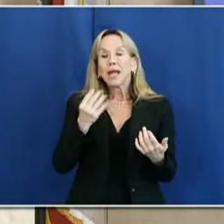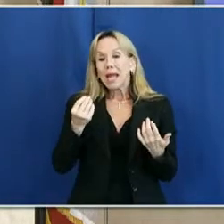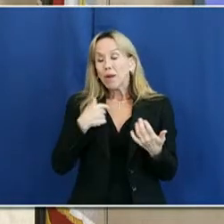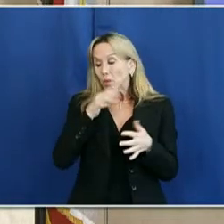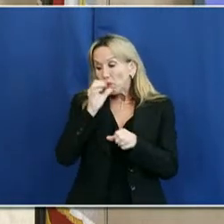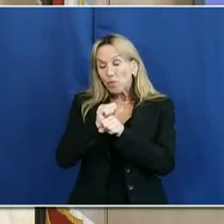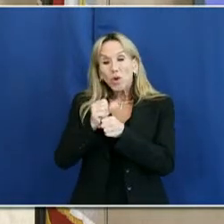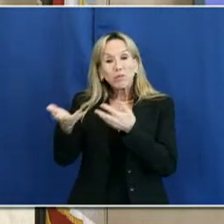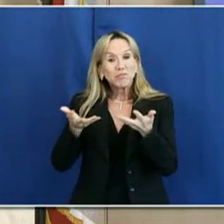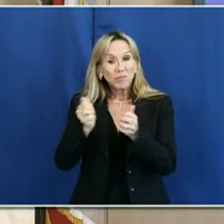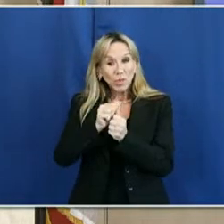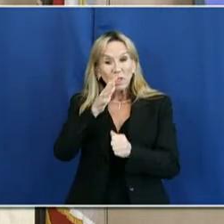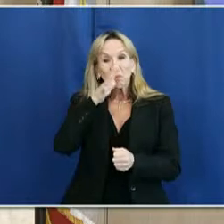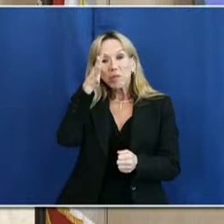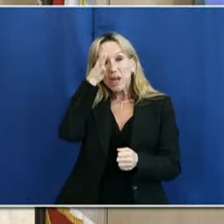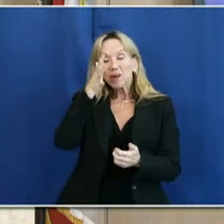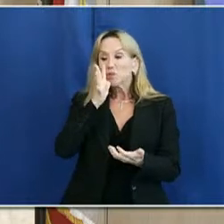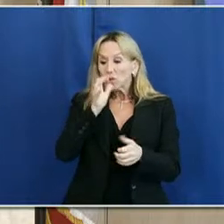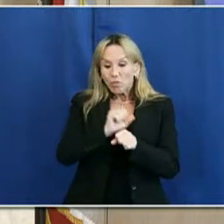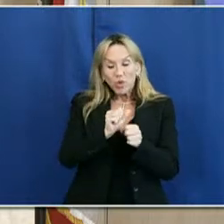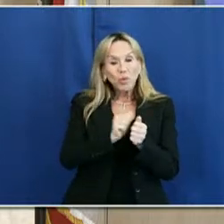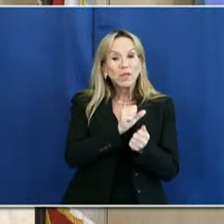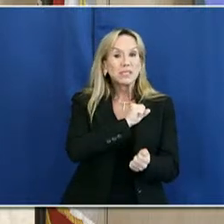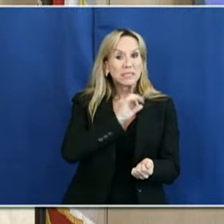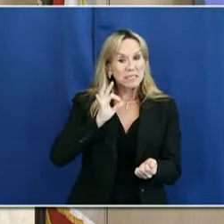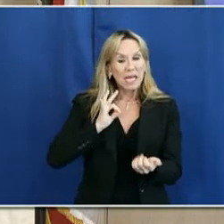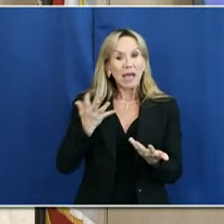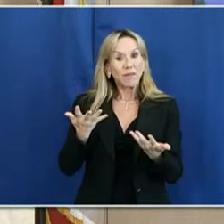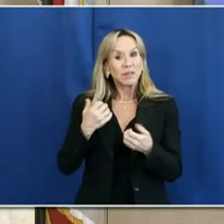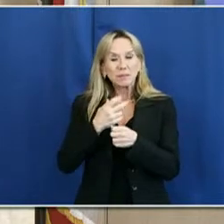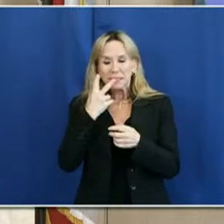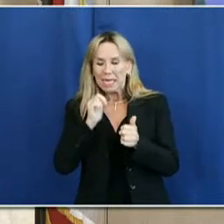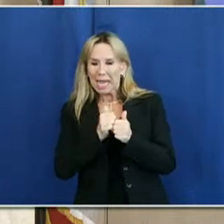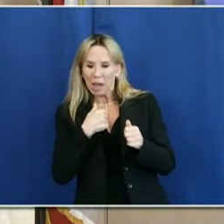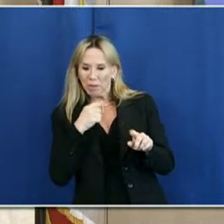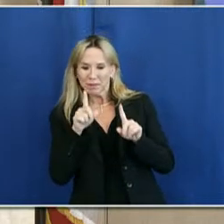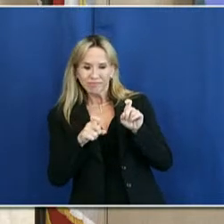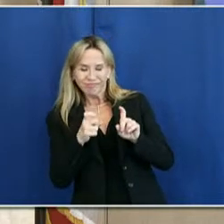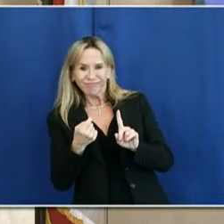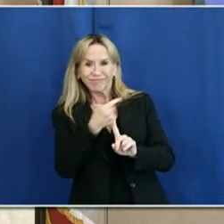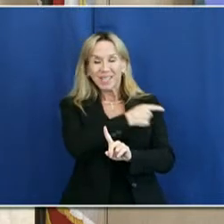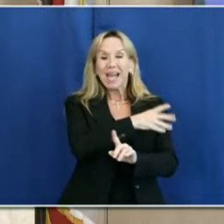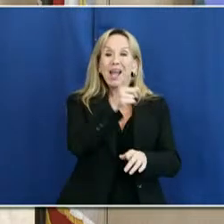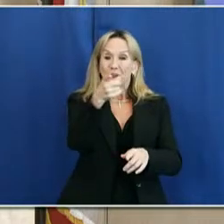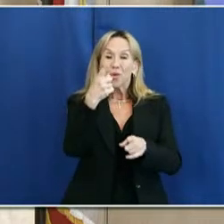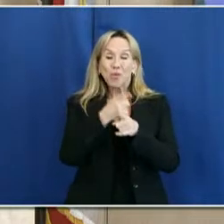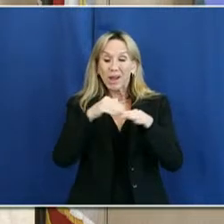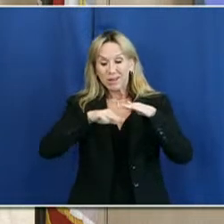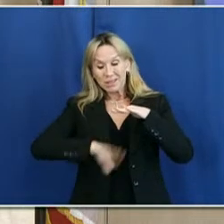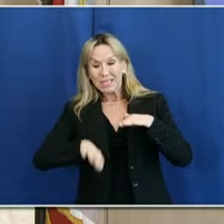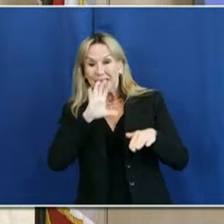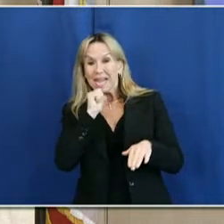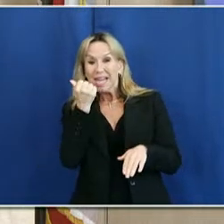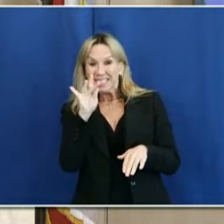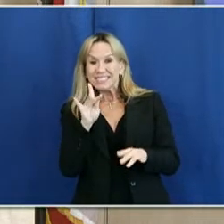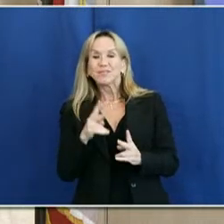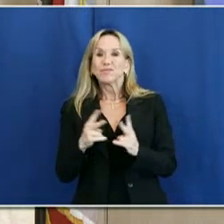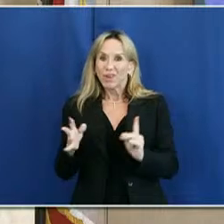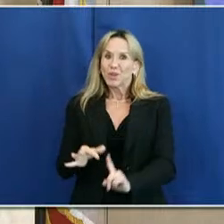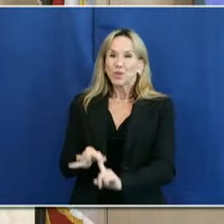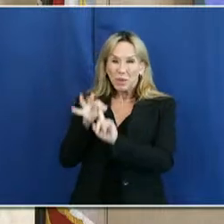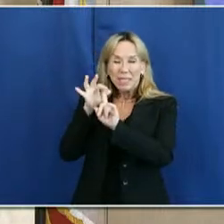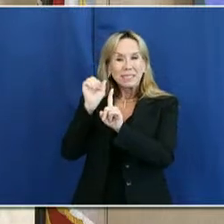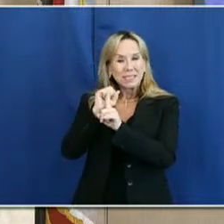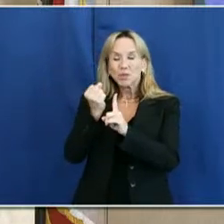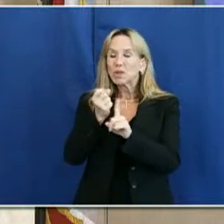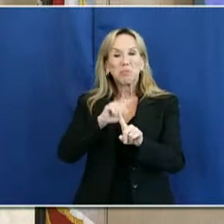at the schools to do our contact investigations. It is a bit of a unique environment because of the minors that are involved, but we